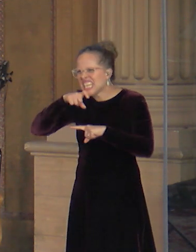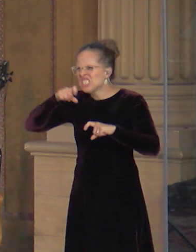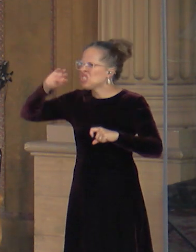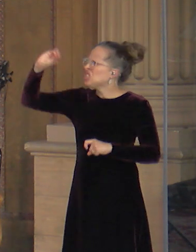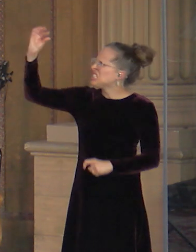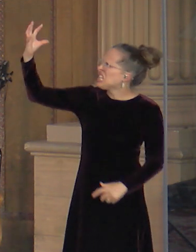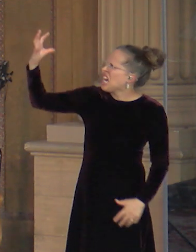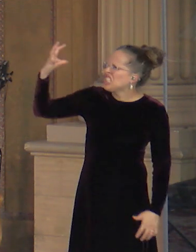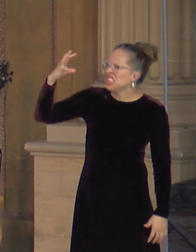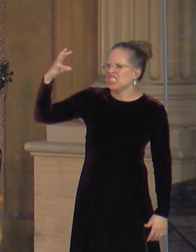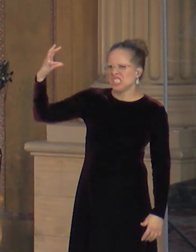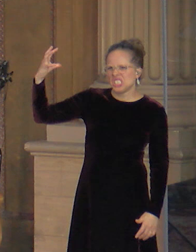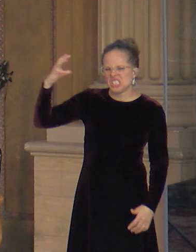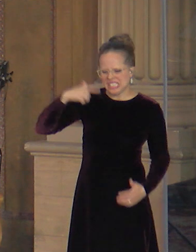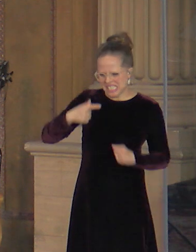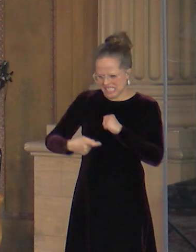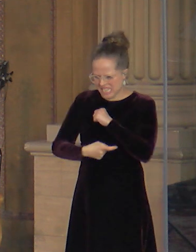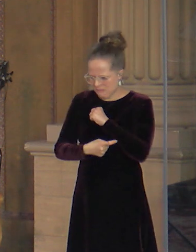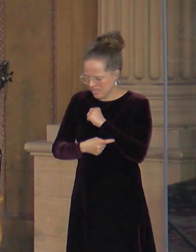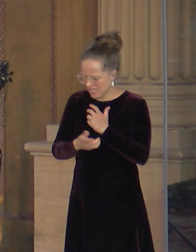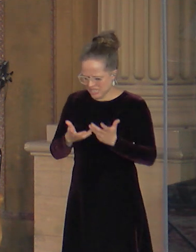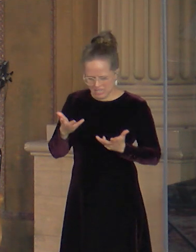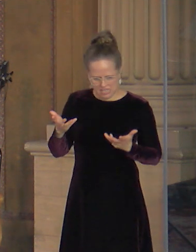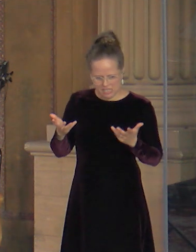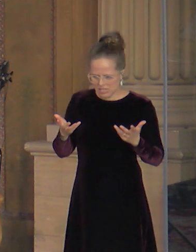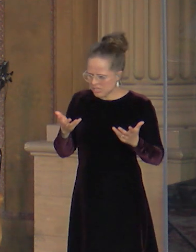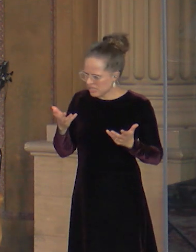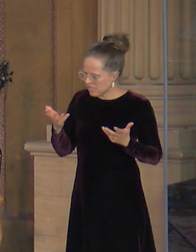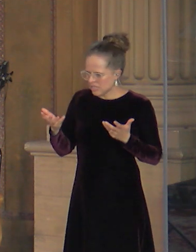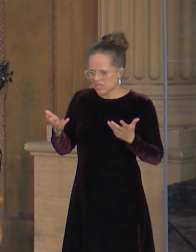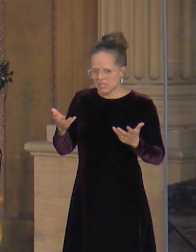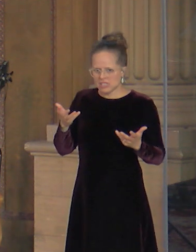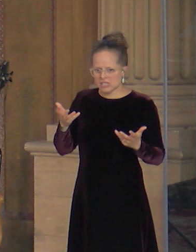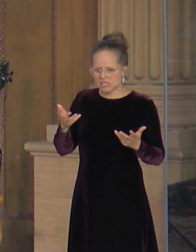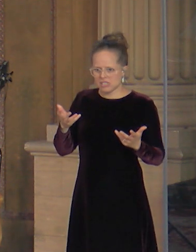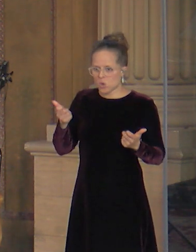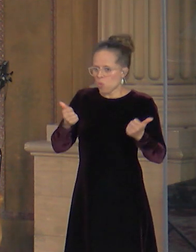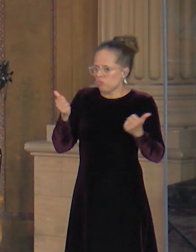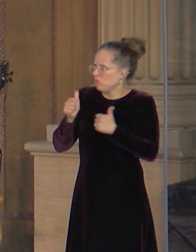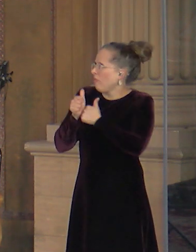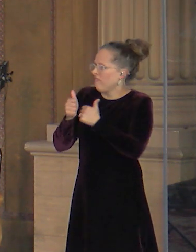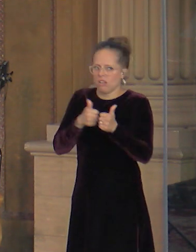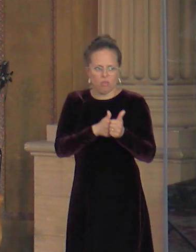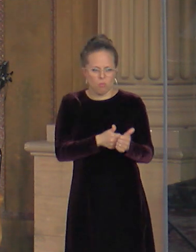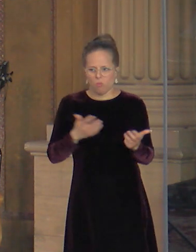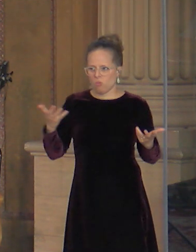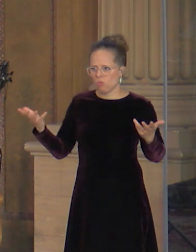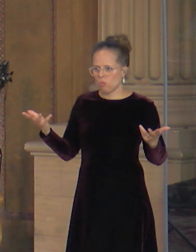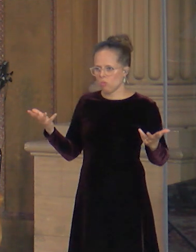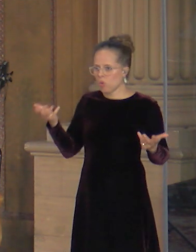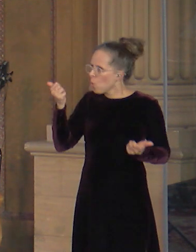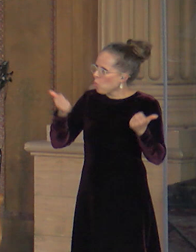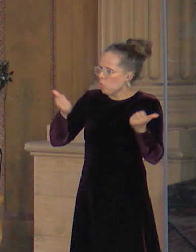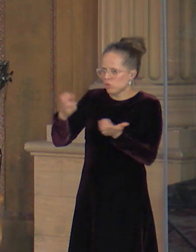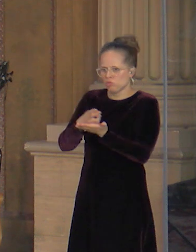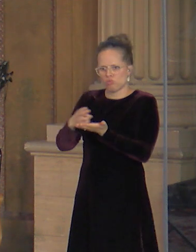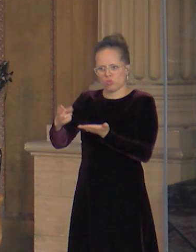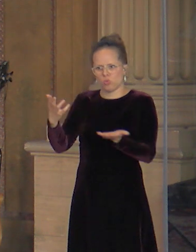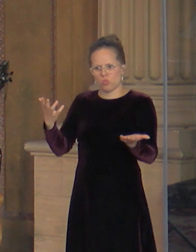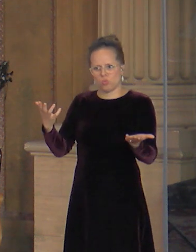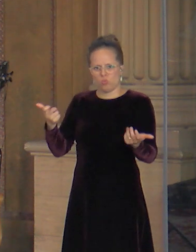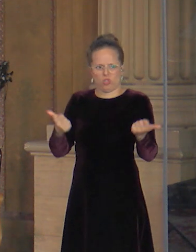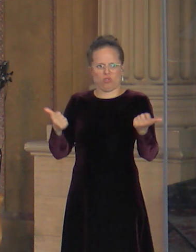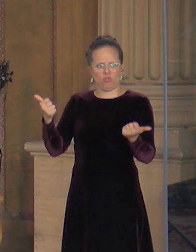and he's really tempted and he has to figure out is he going to listen which voice is he going to listen to which voice is the voice of truth which one do you believe